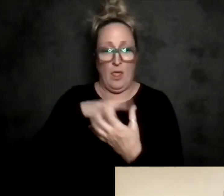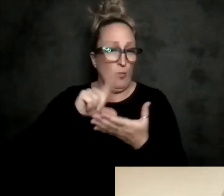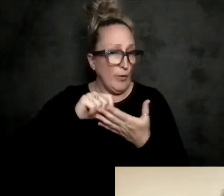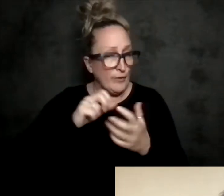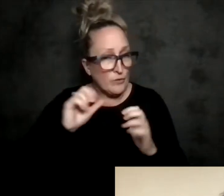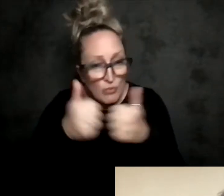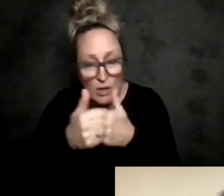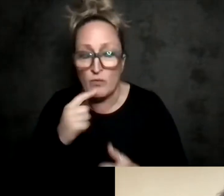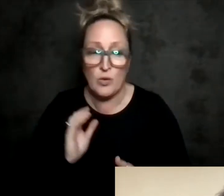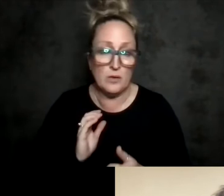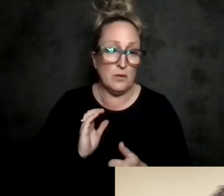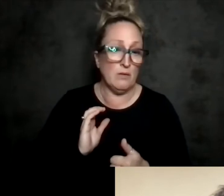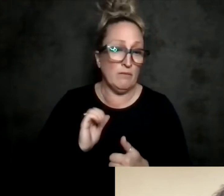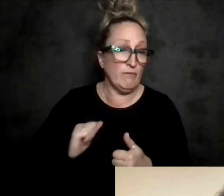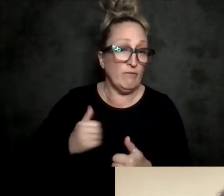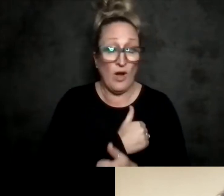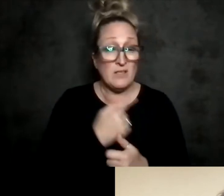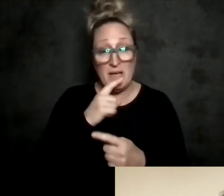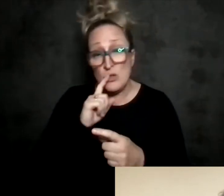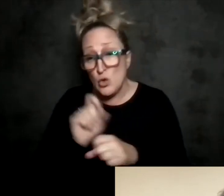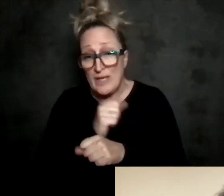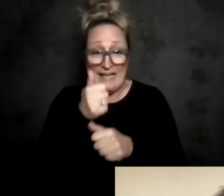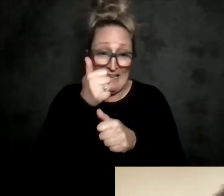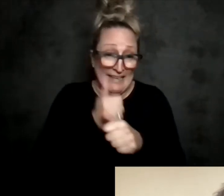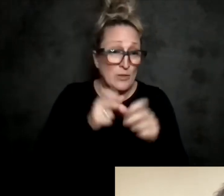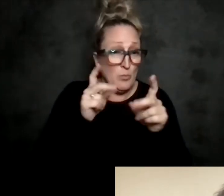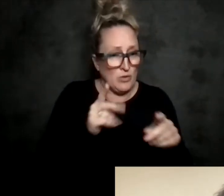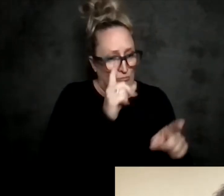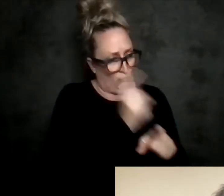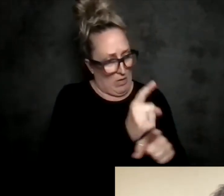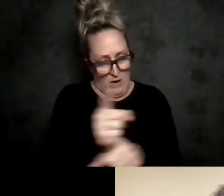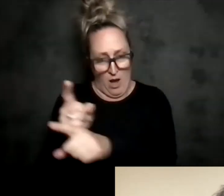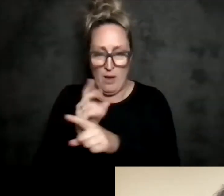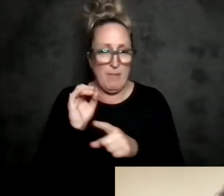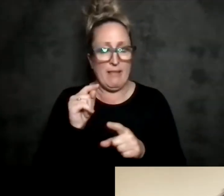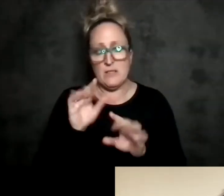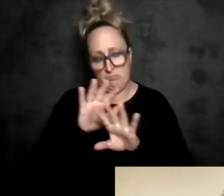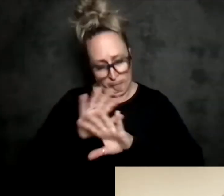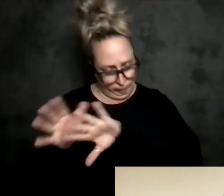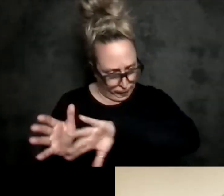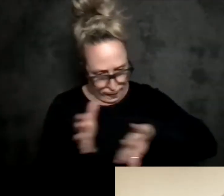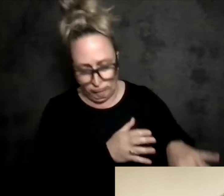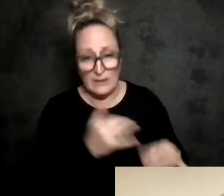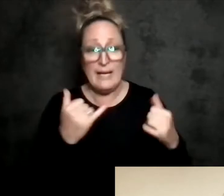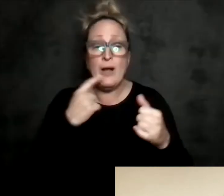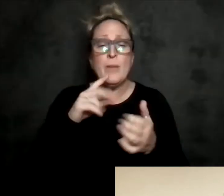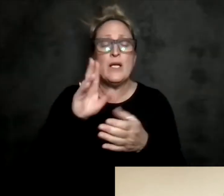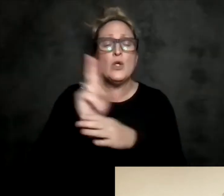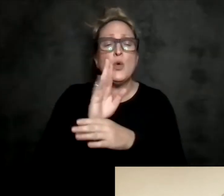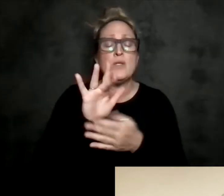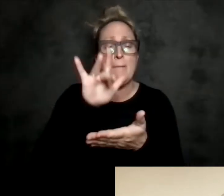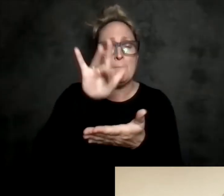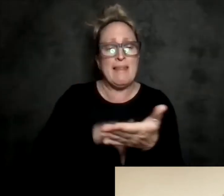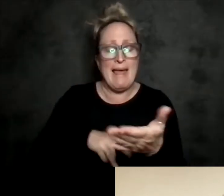challenges for us to make sure that each individual gets the correct ballot. This time, we are going to be using blank